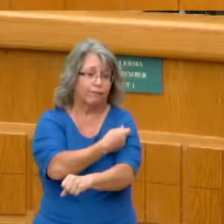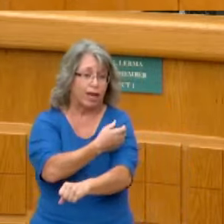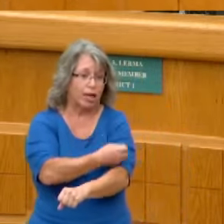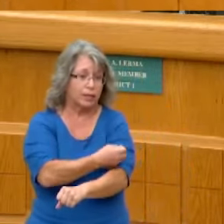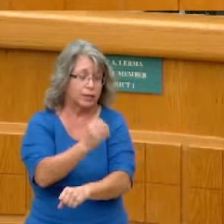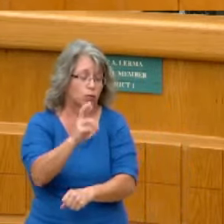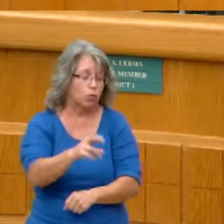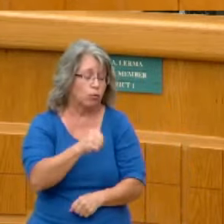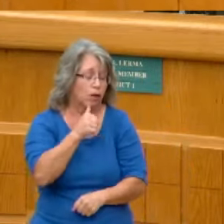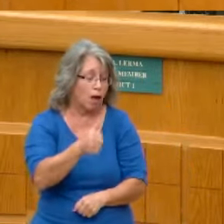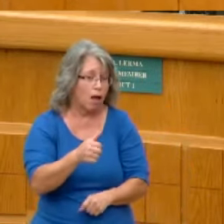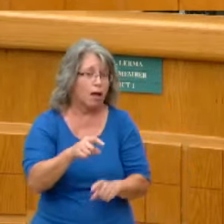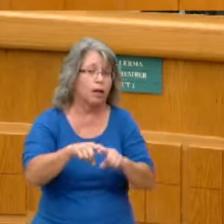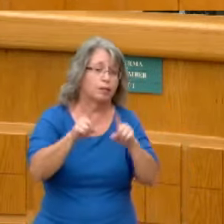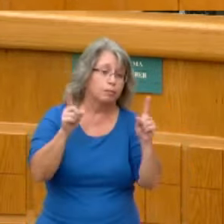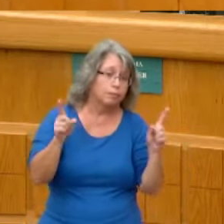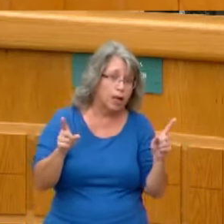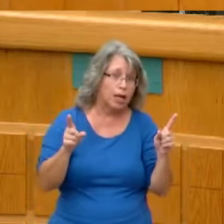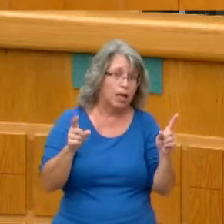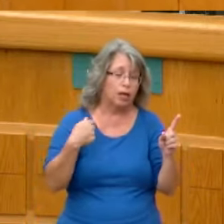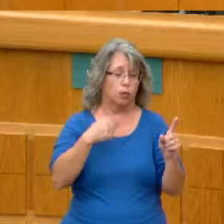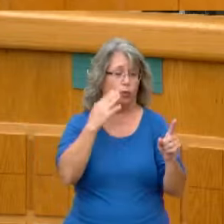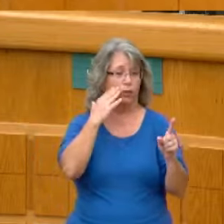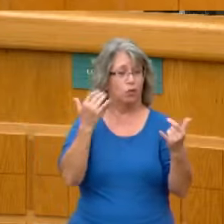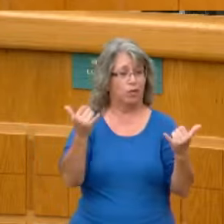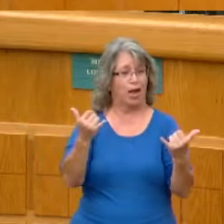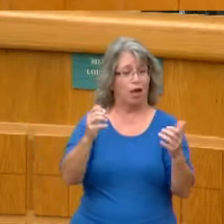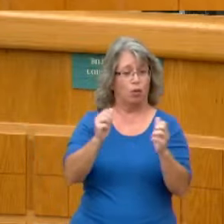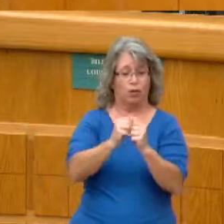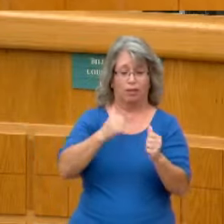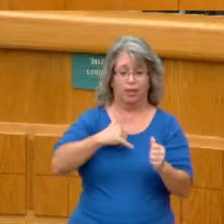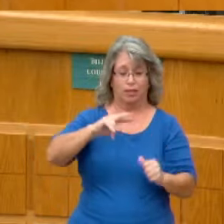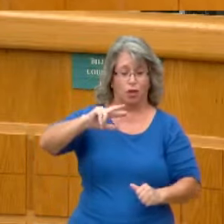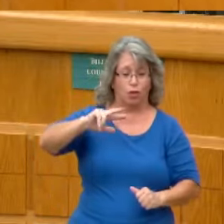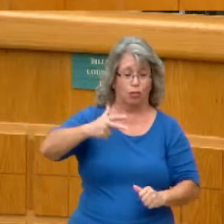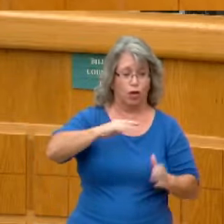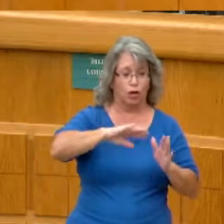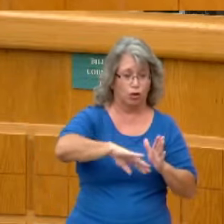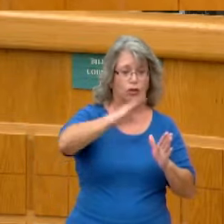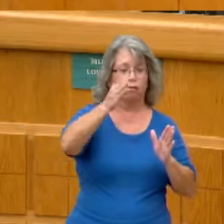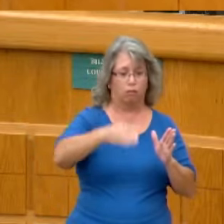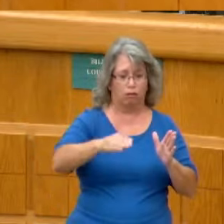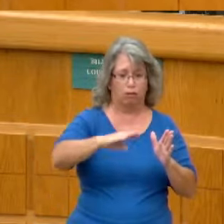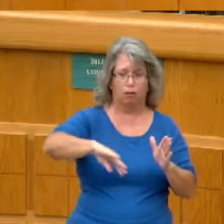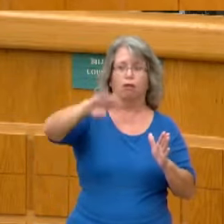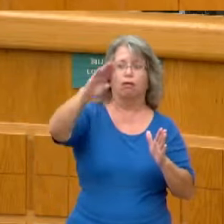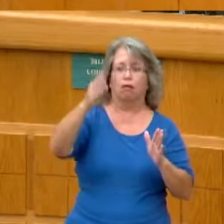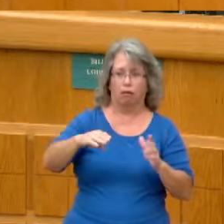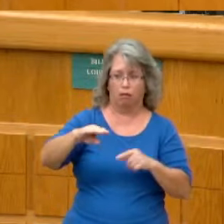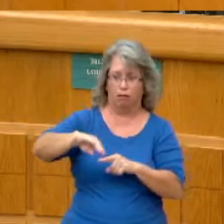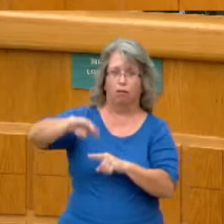we know that right now, with this third wave, we basically refer